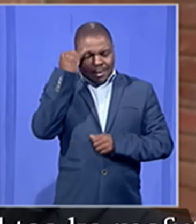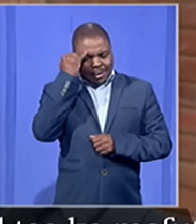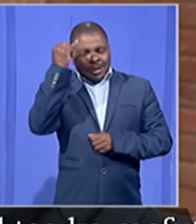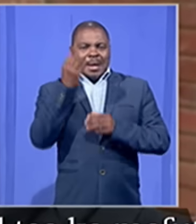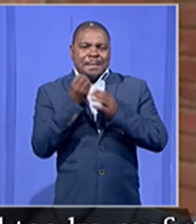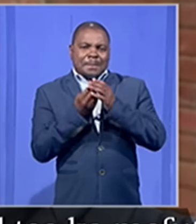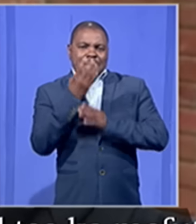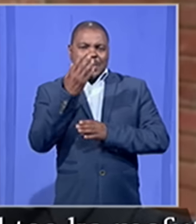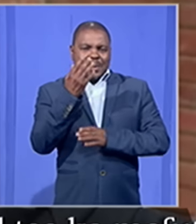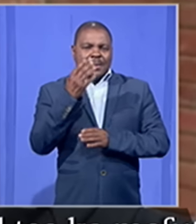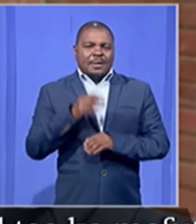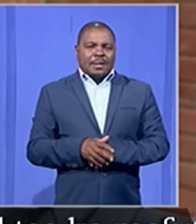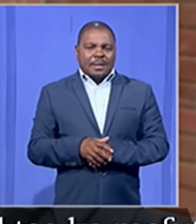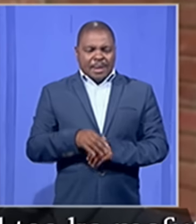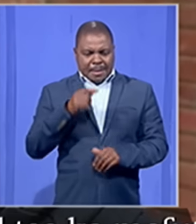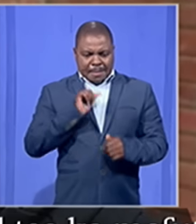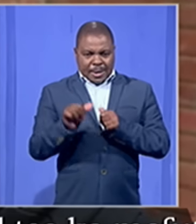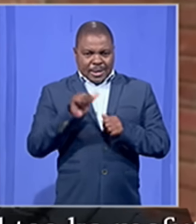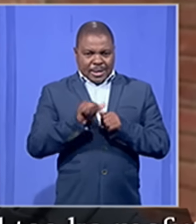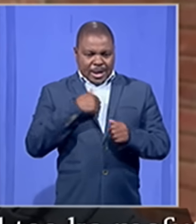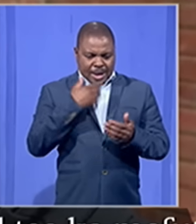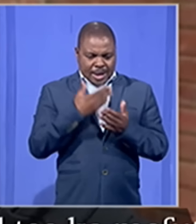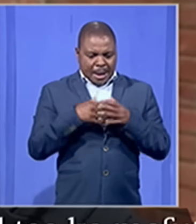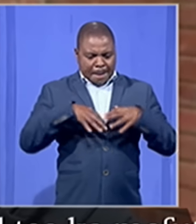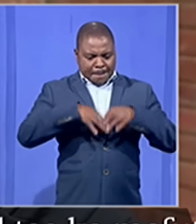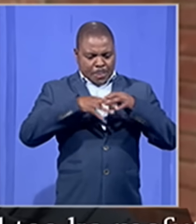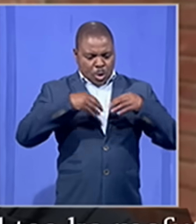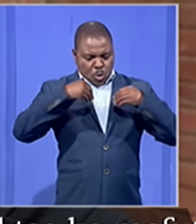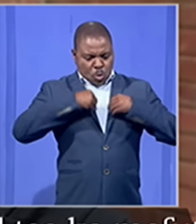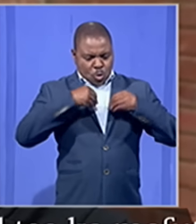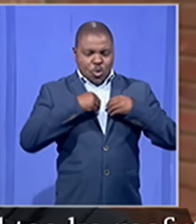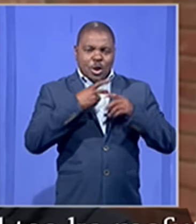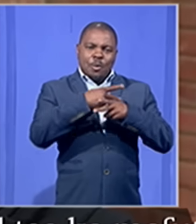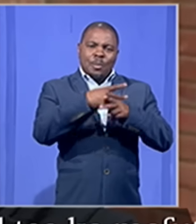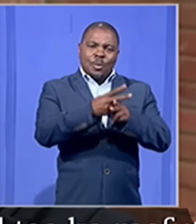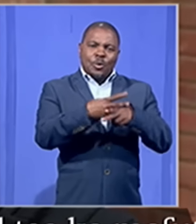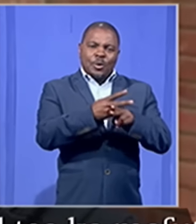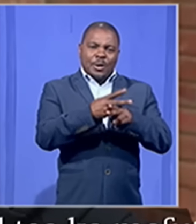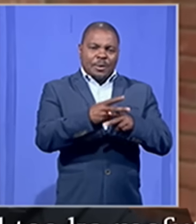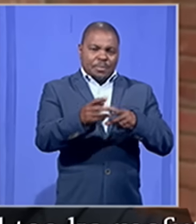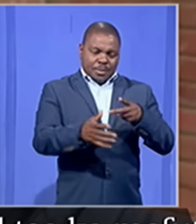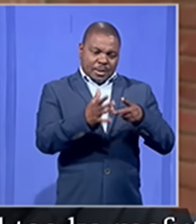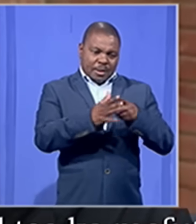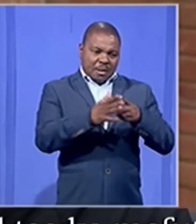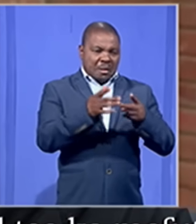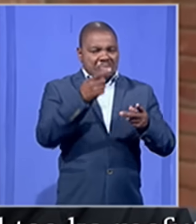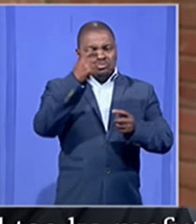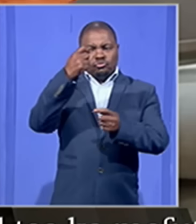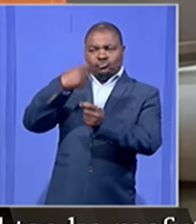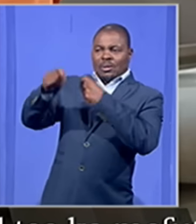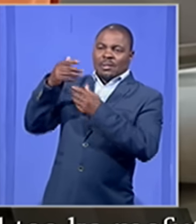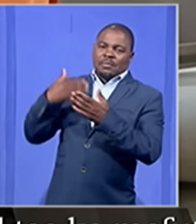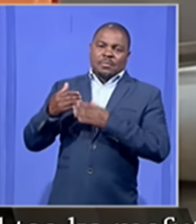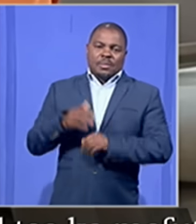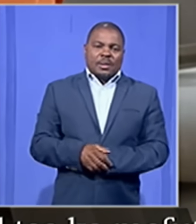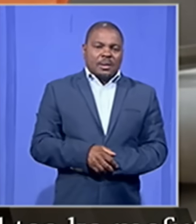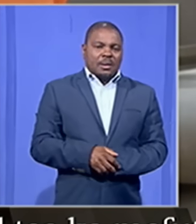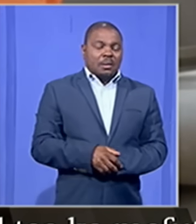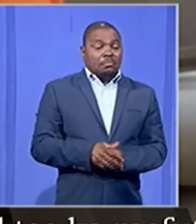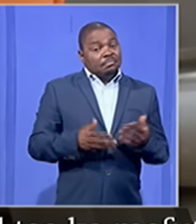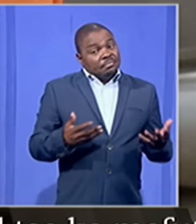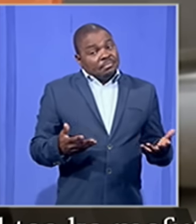goreng nka kgona go itirela product ya ka ye e leng gore nka e tšea ka iša marketing. Go le